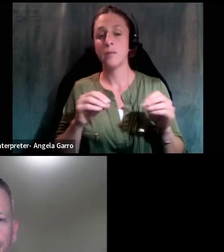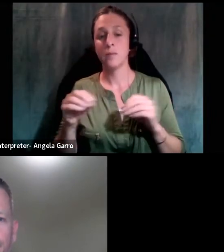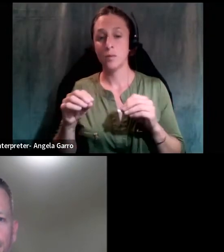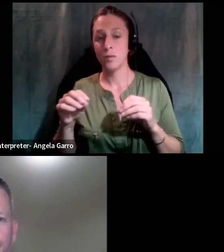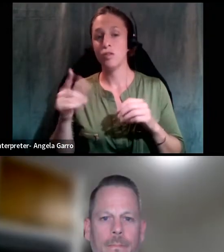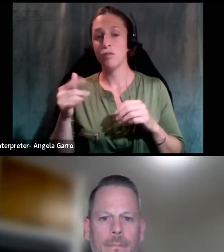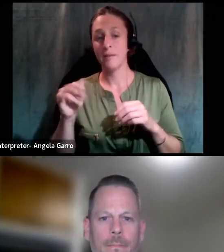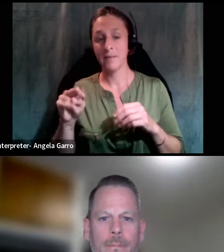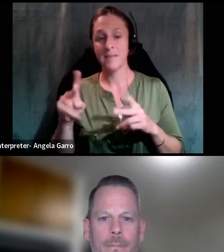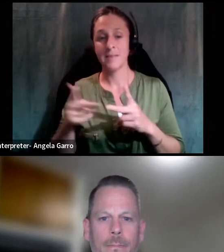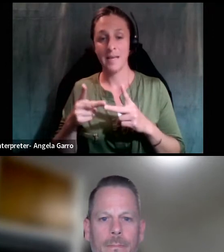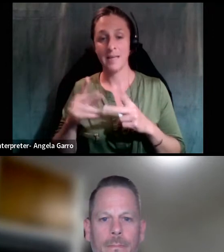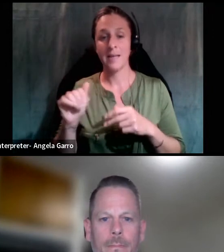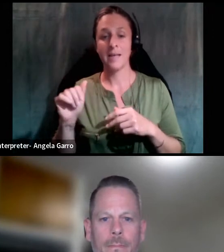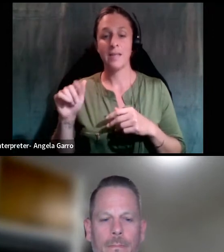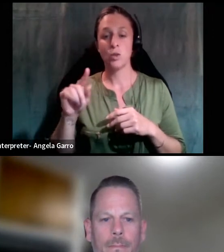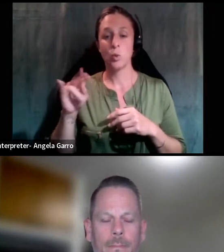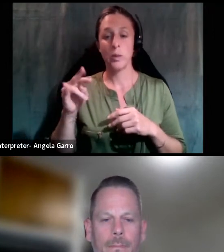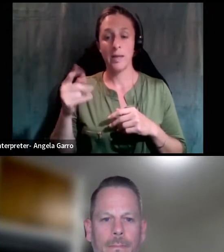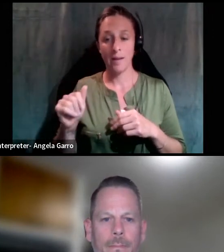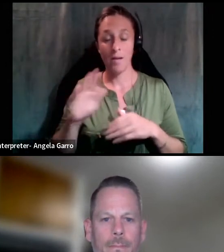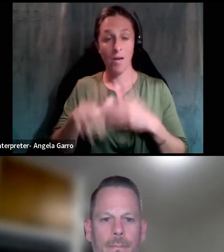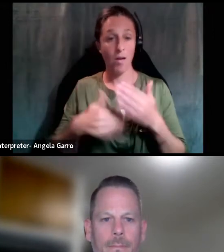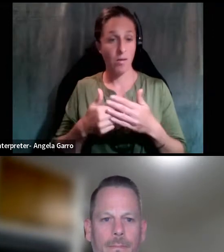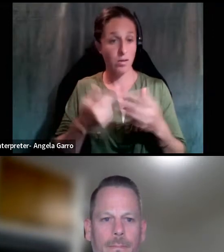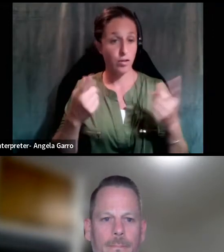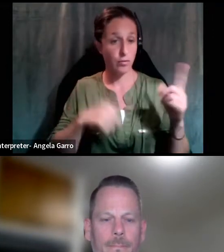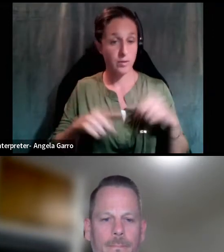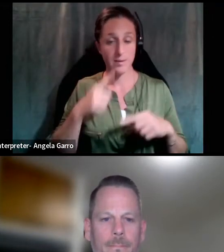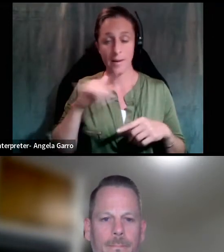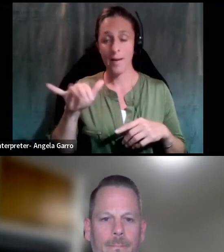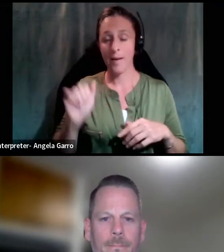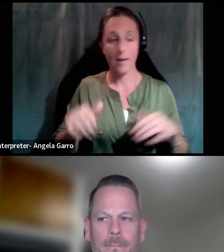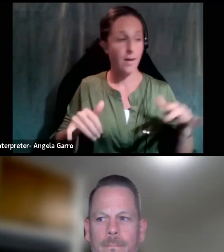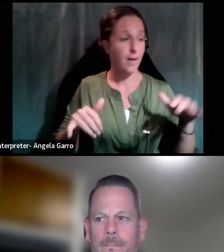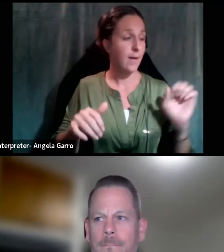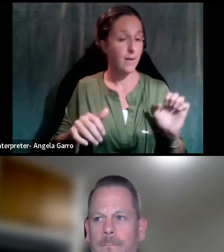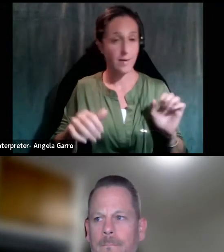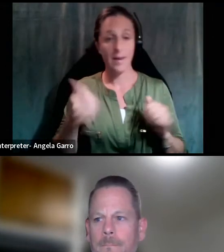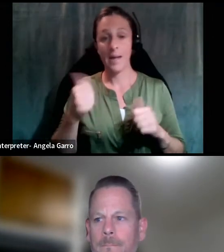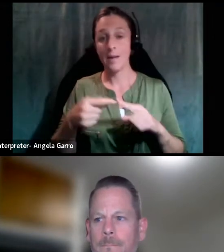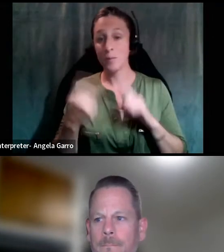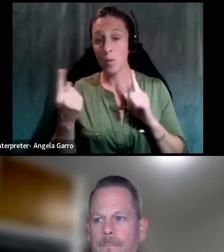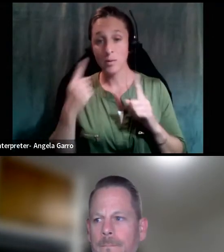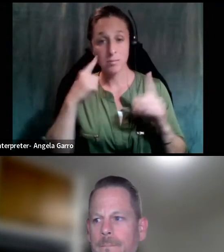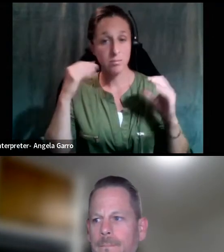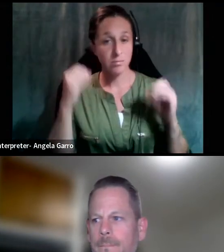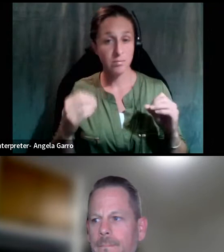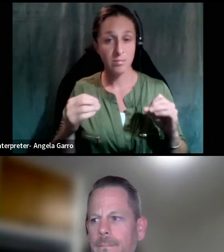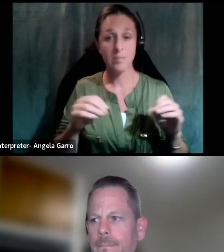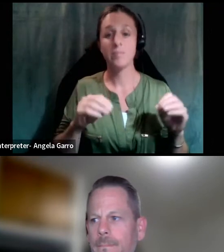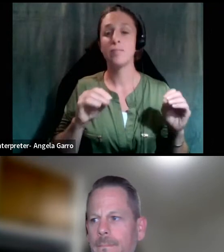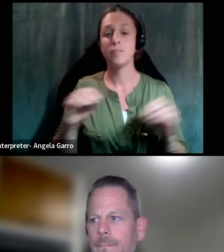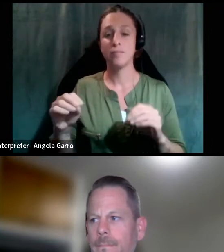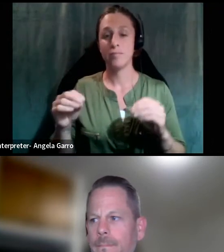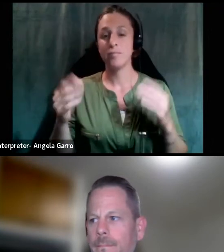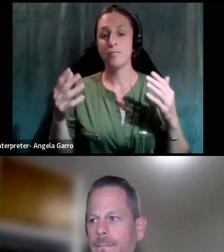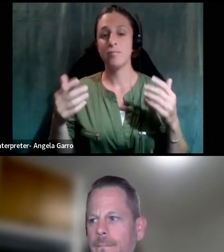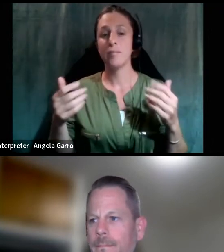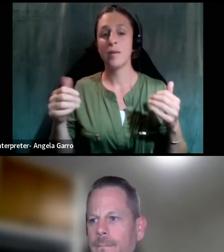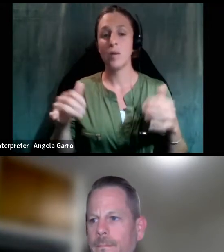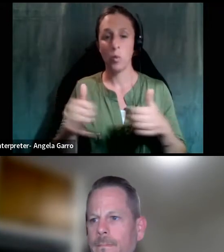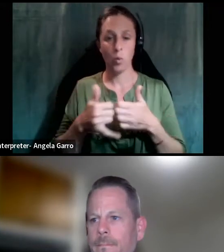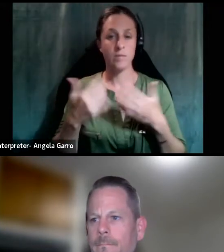Griffin, seconded by Trustee Andrade Zuniga. All those in favor, please say aye. Aye. Any opposed? Hearing none. Motion carried. The award is